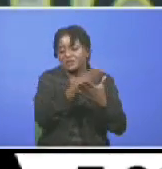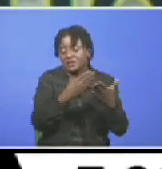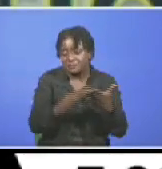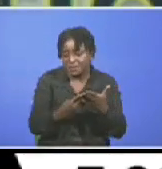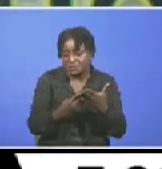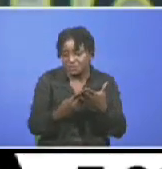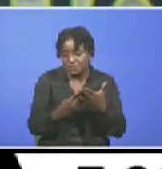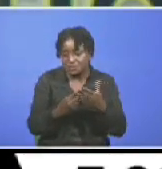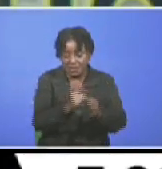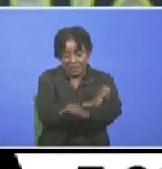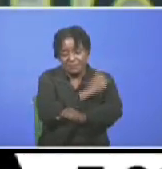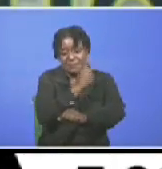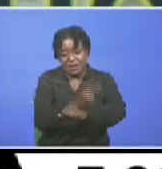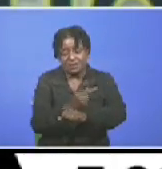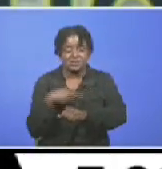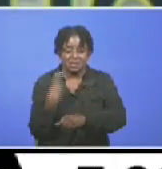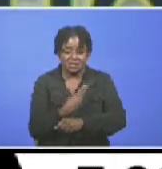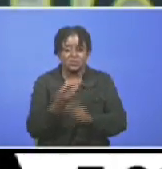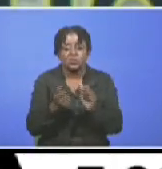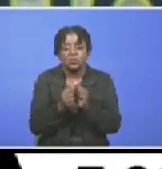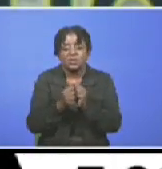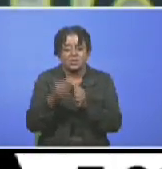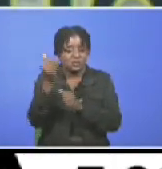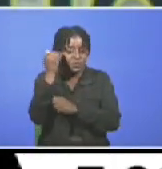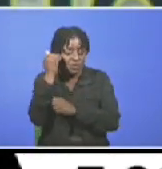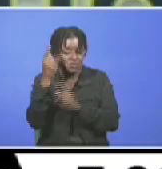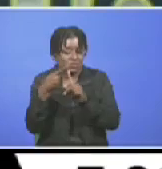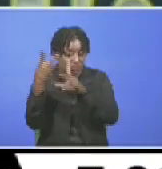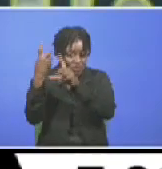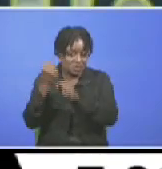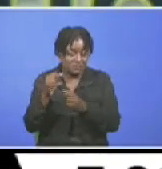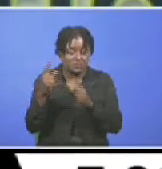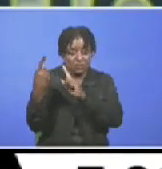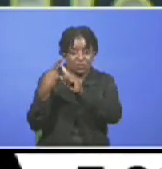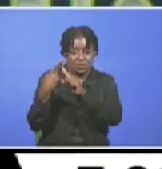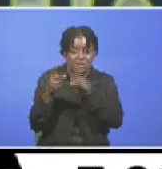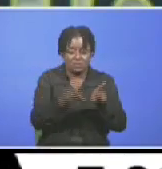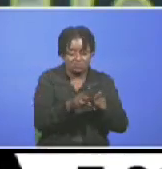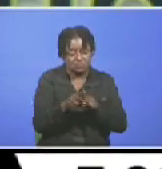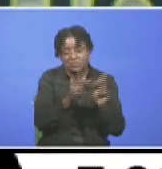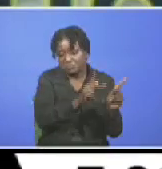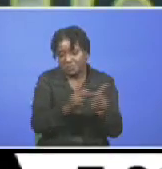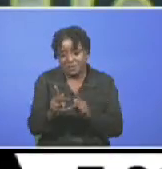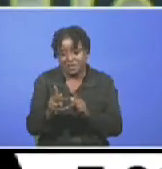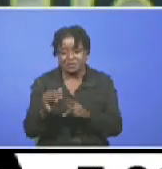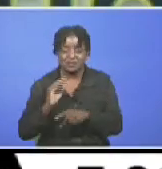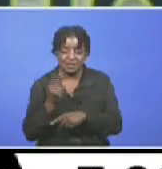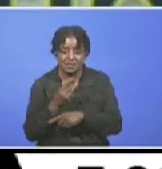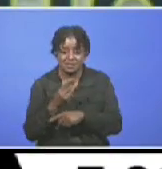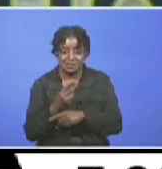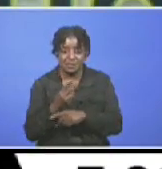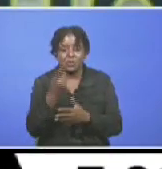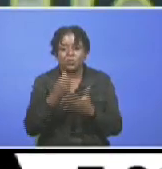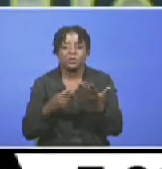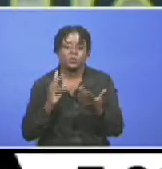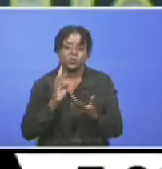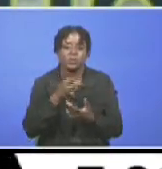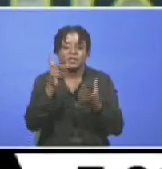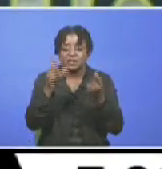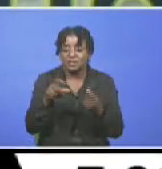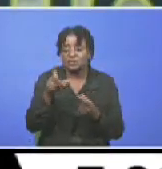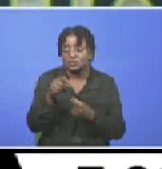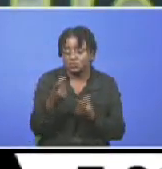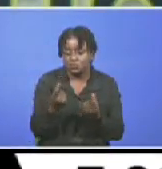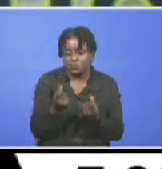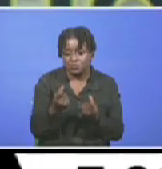not only empowers us with the knowledge to achieve that goal, but prepares us and tempers down what we need to do to actually